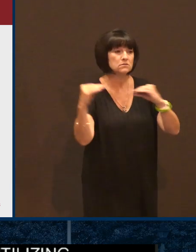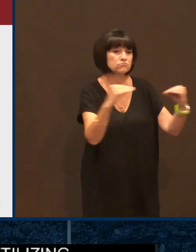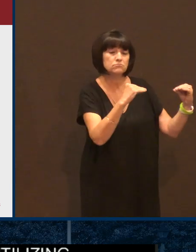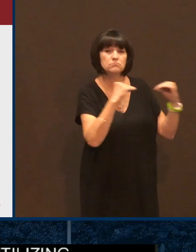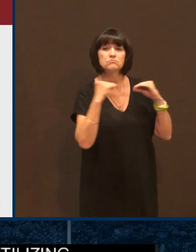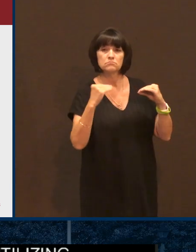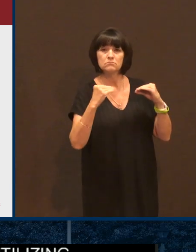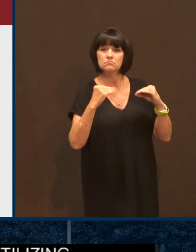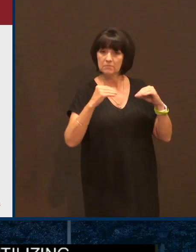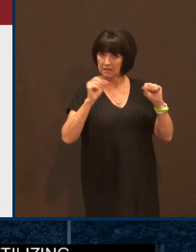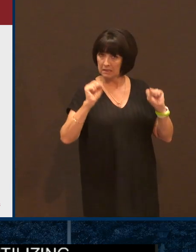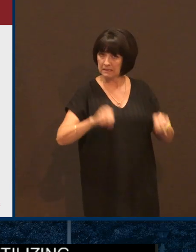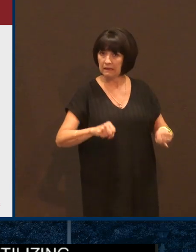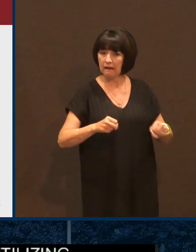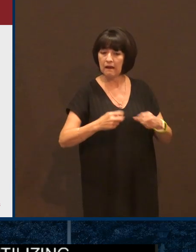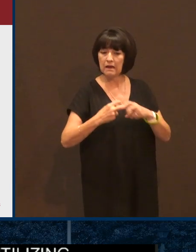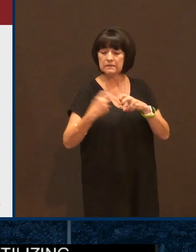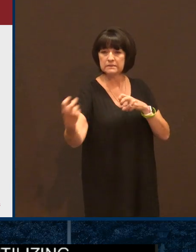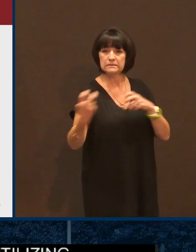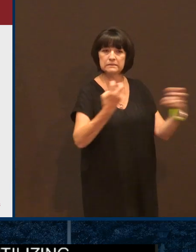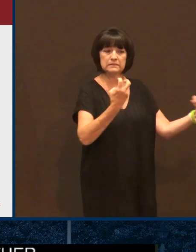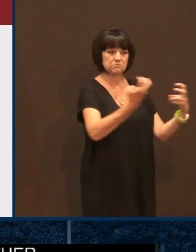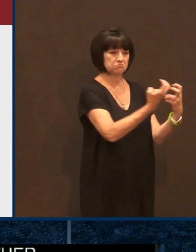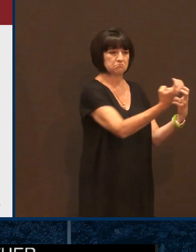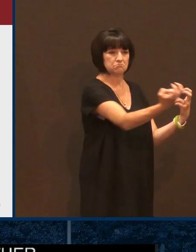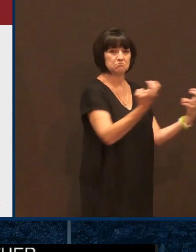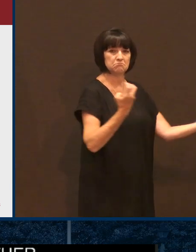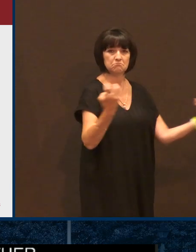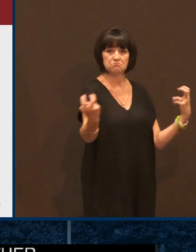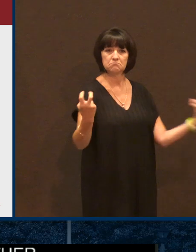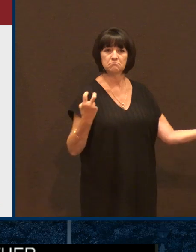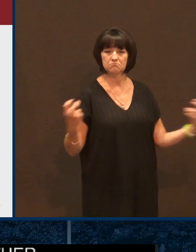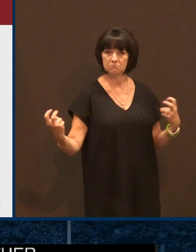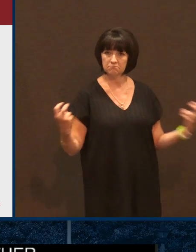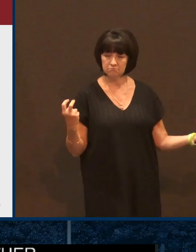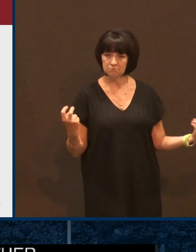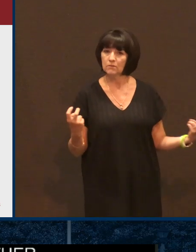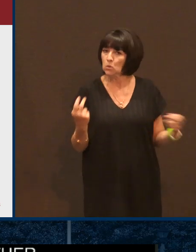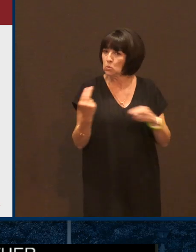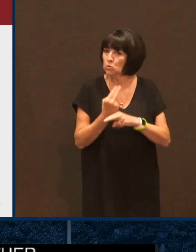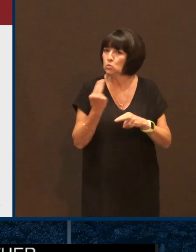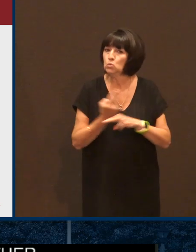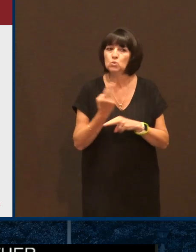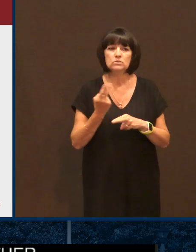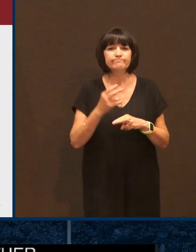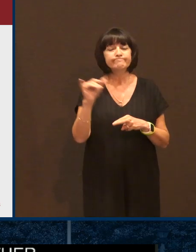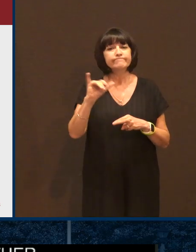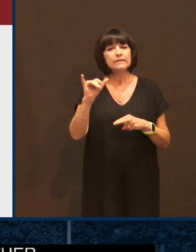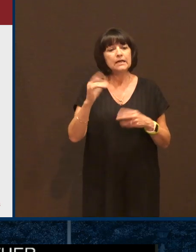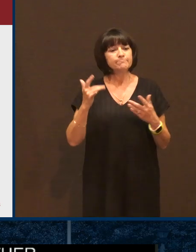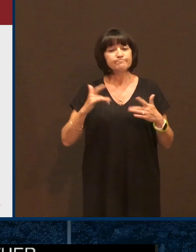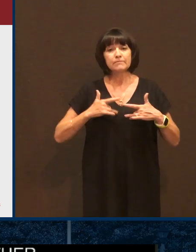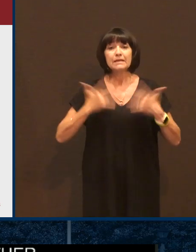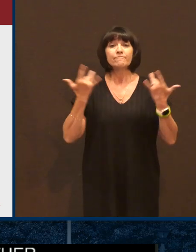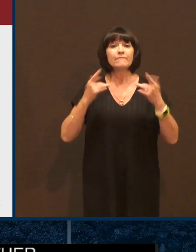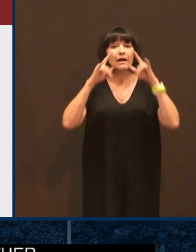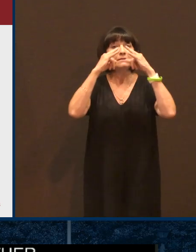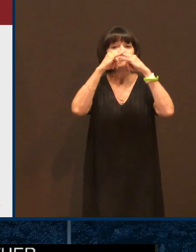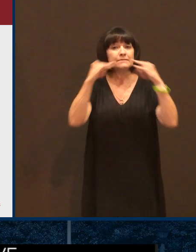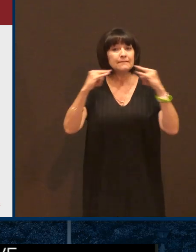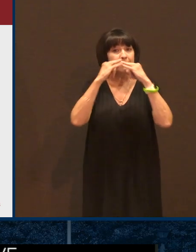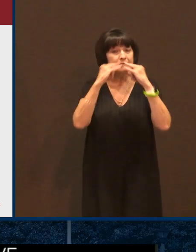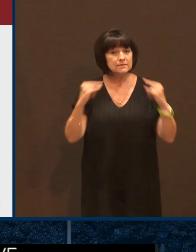and it's a good time now to start thinking about utilizing like event tents and all the outdoor space that may